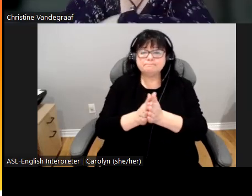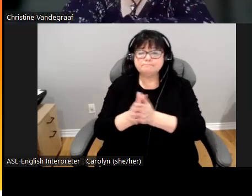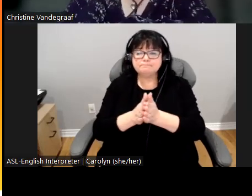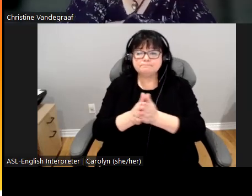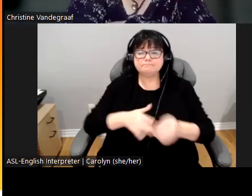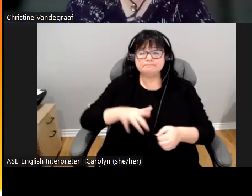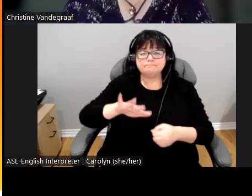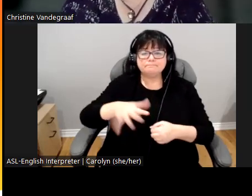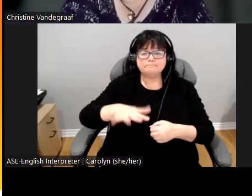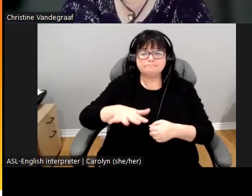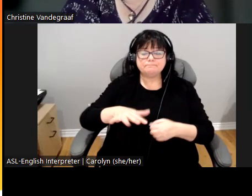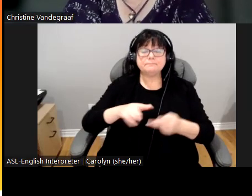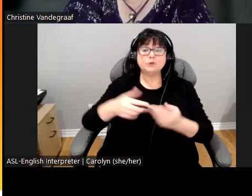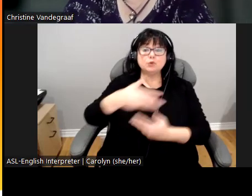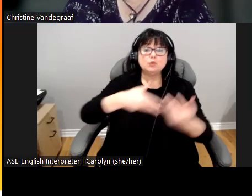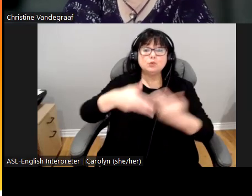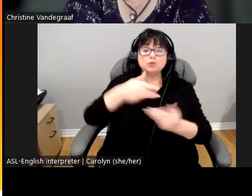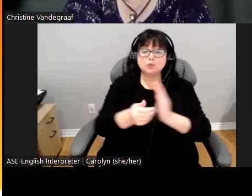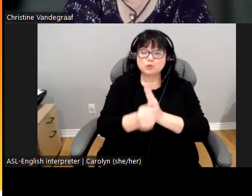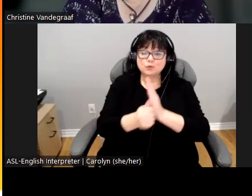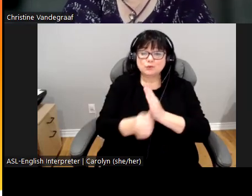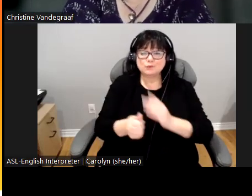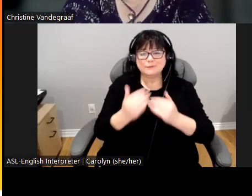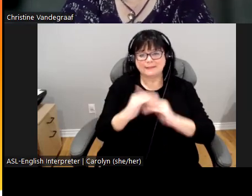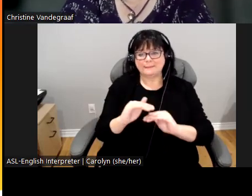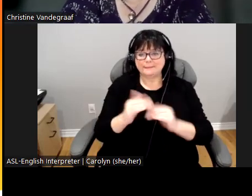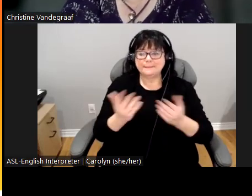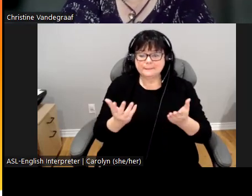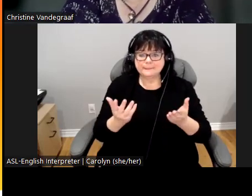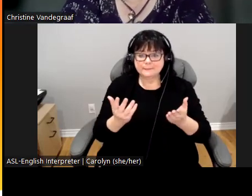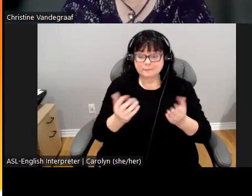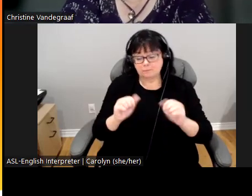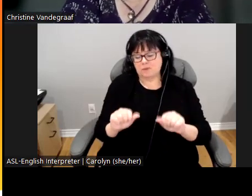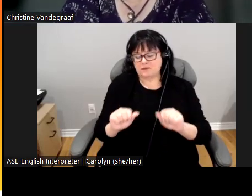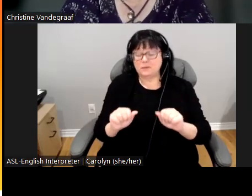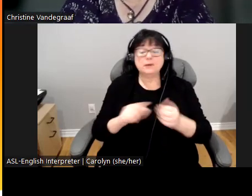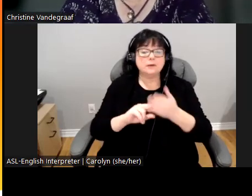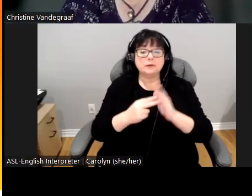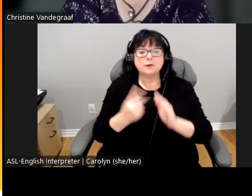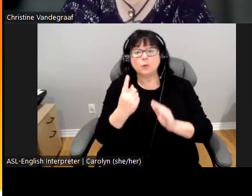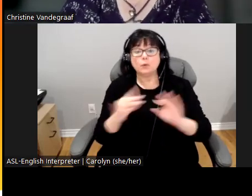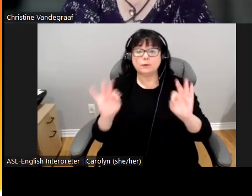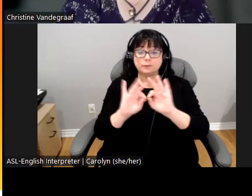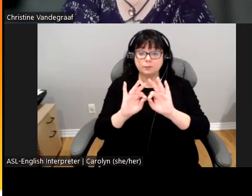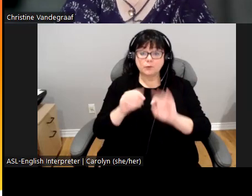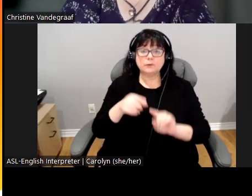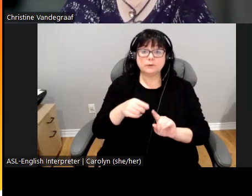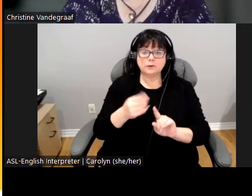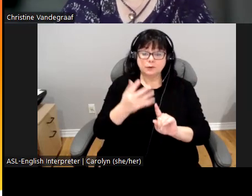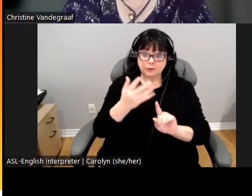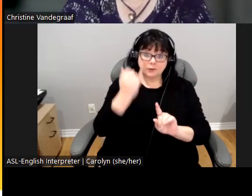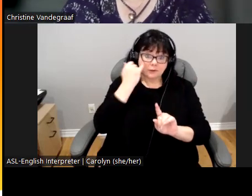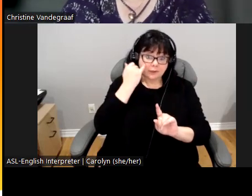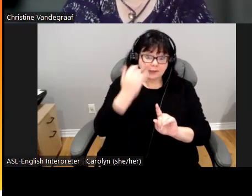skills, one of the things that's really, really important is if you're trying to integrate with employment